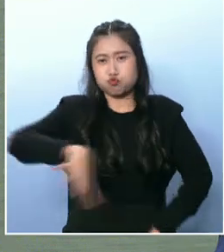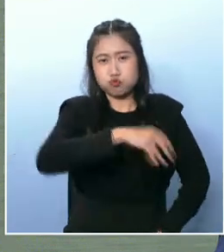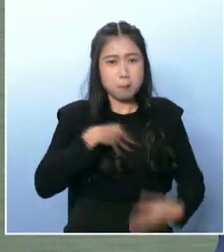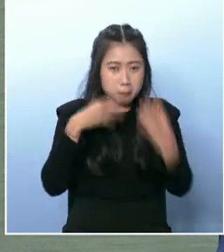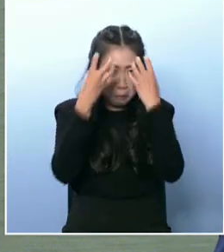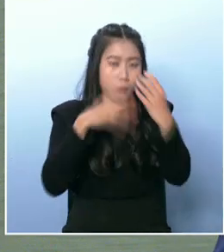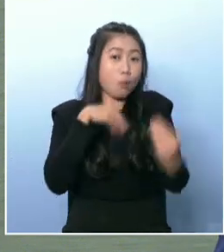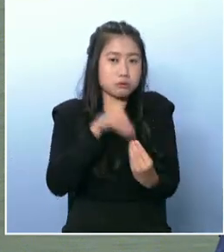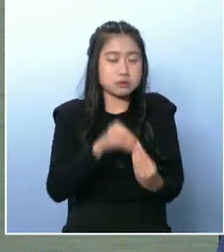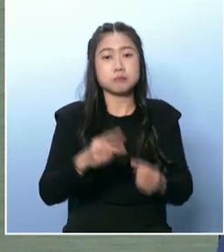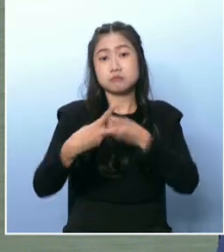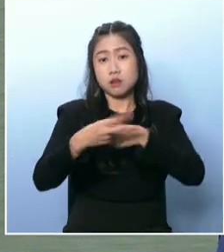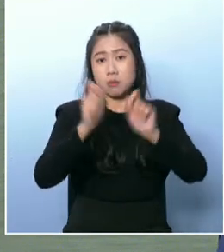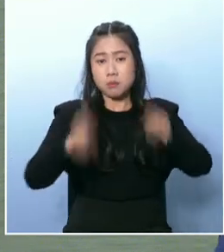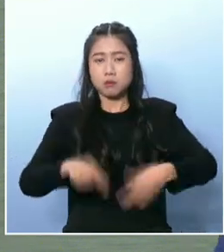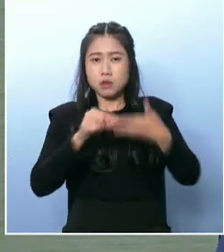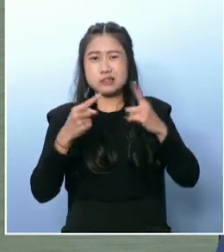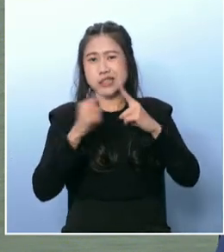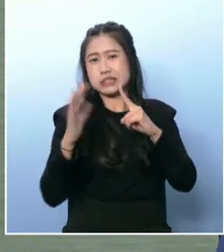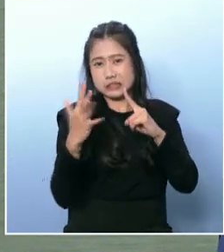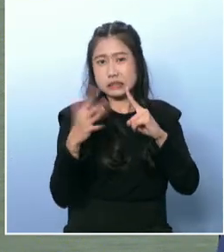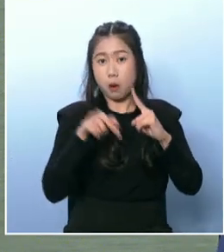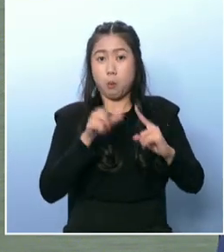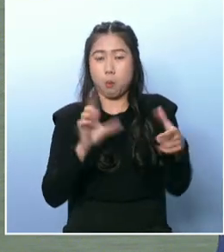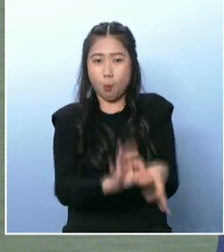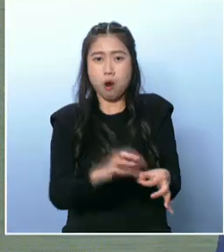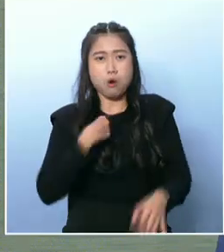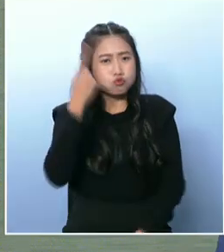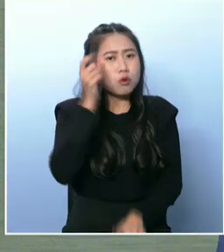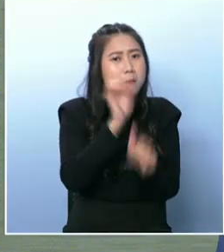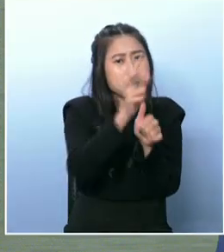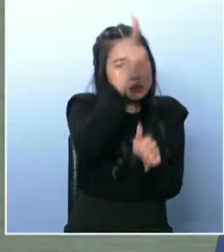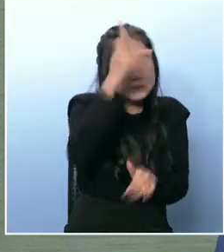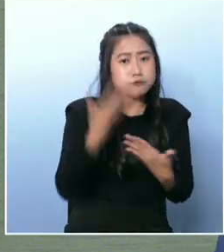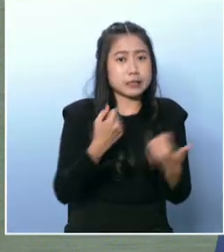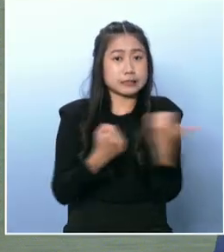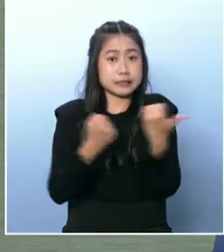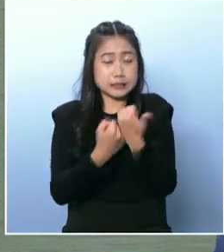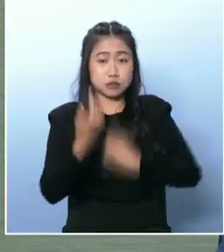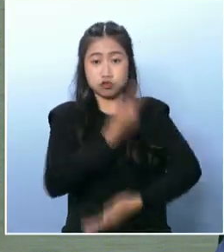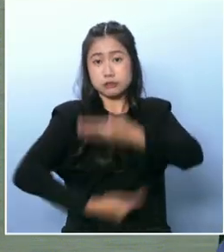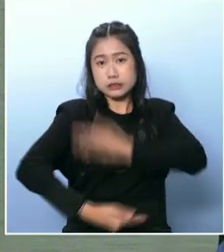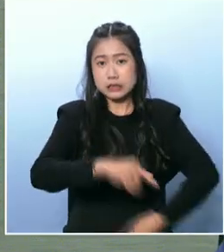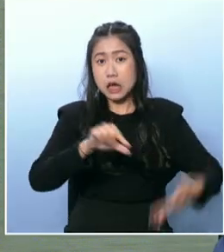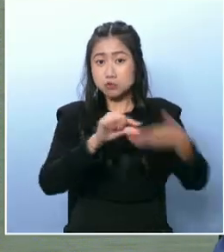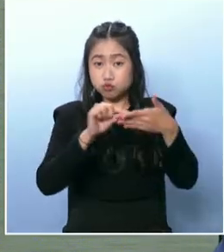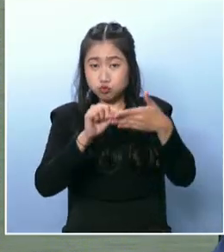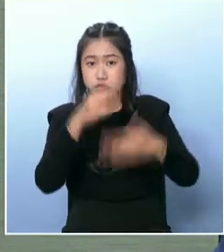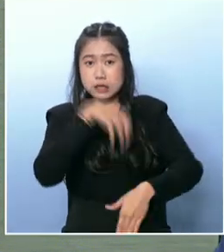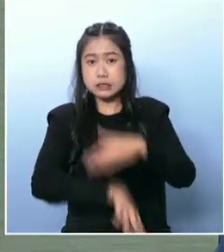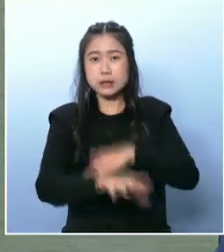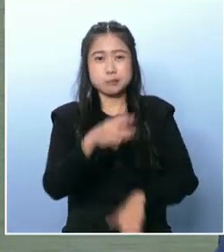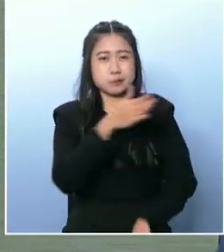This is a question that we all concern about. Second, on manpower for RCH,